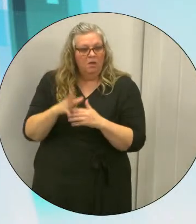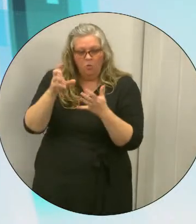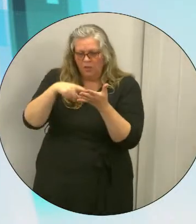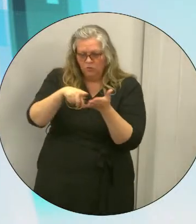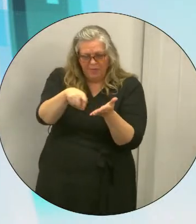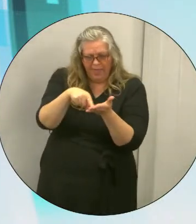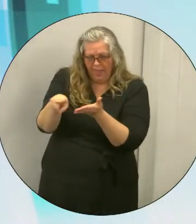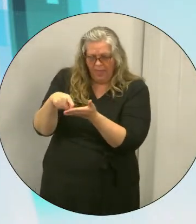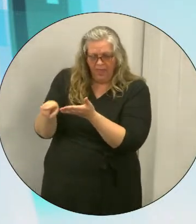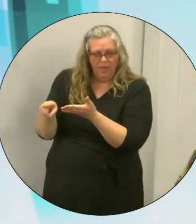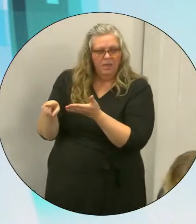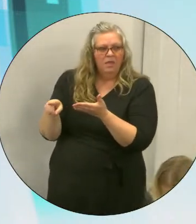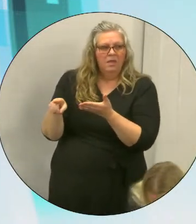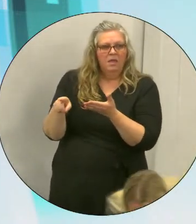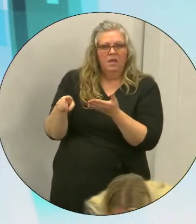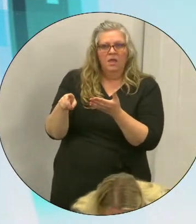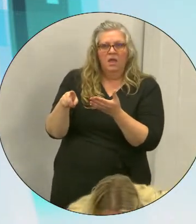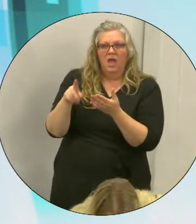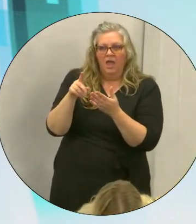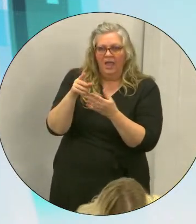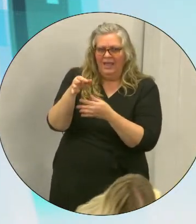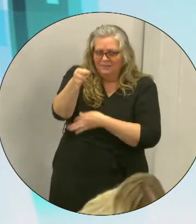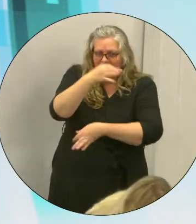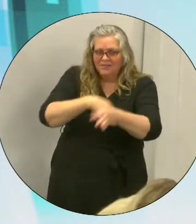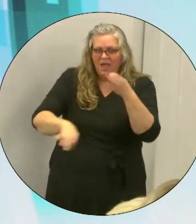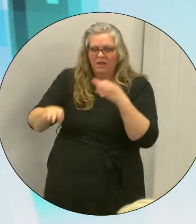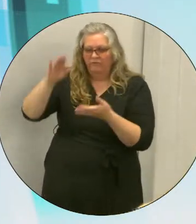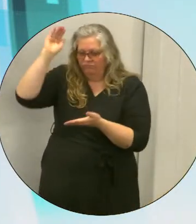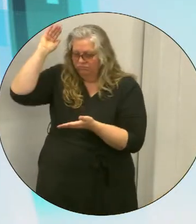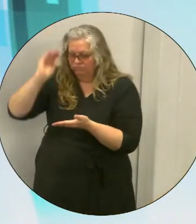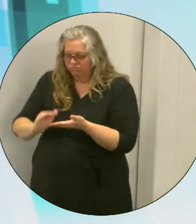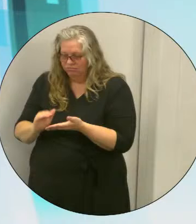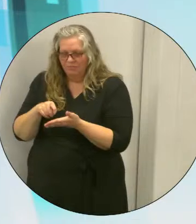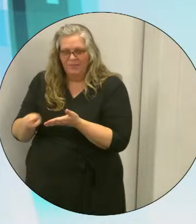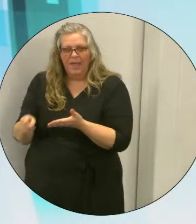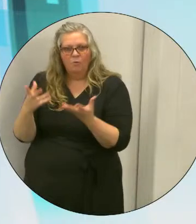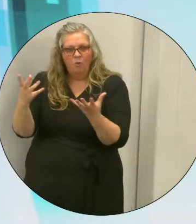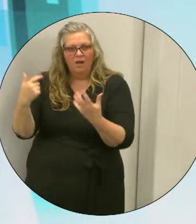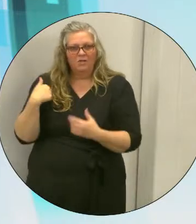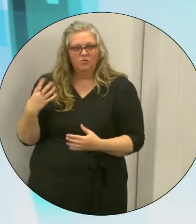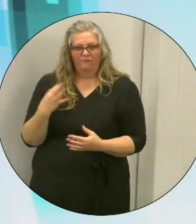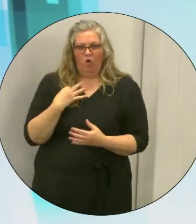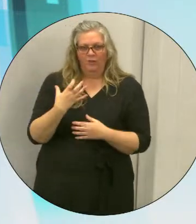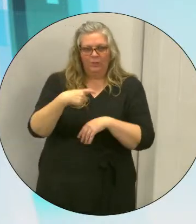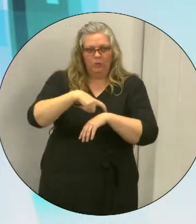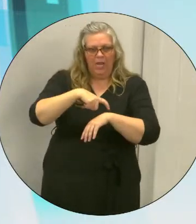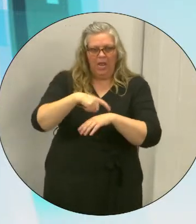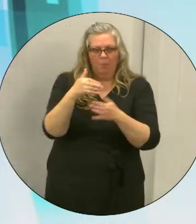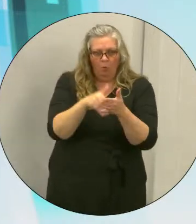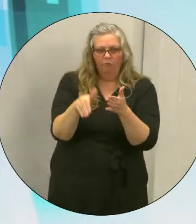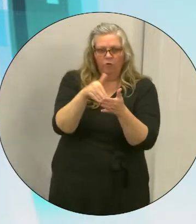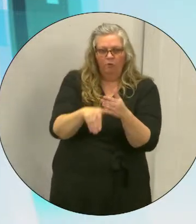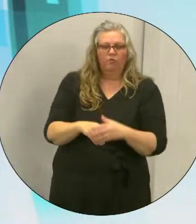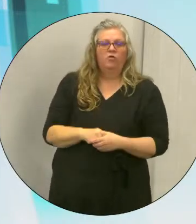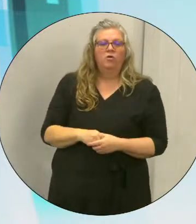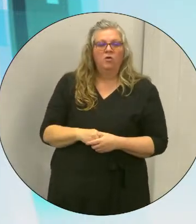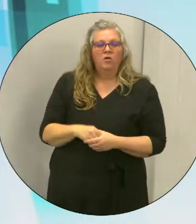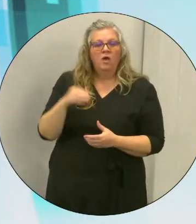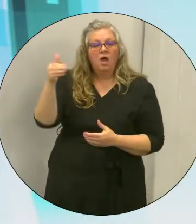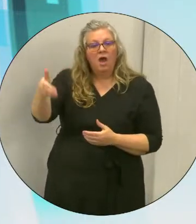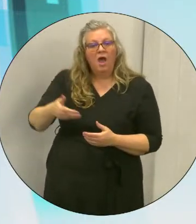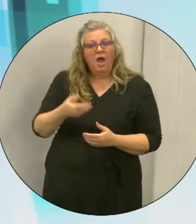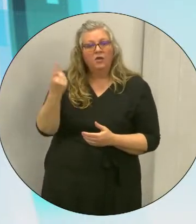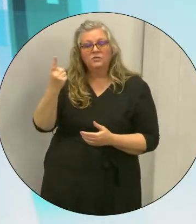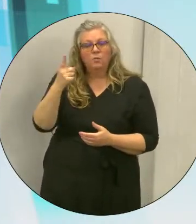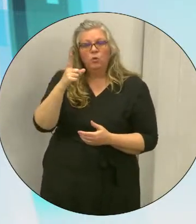all the things that we do instead of devaluing it by expecting us to volunteer our time over and over. We need to hire someone who